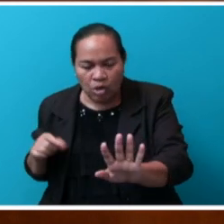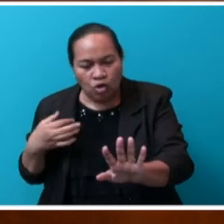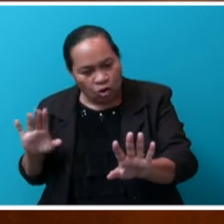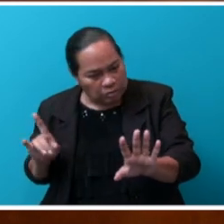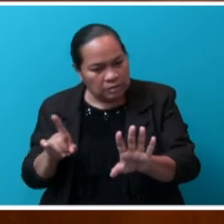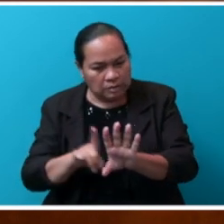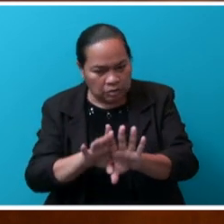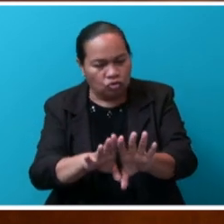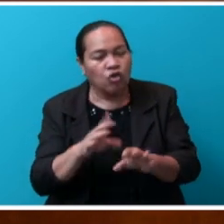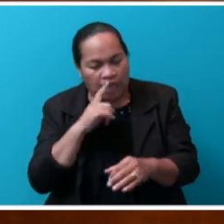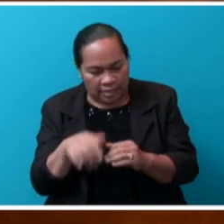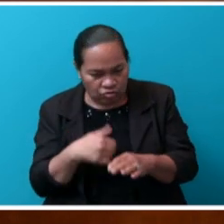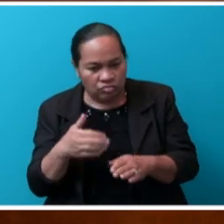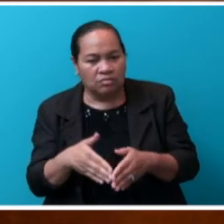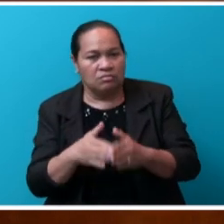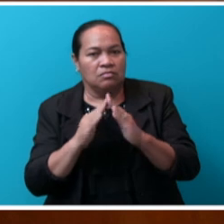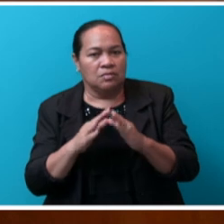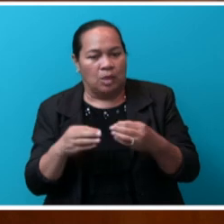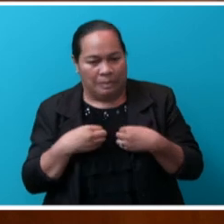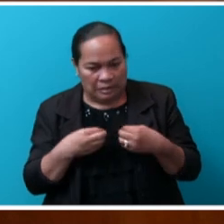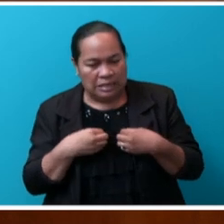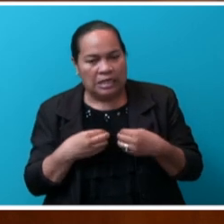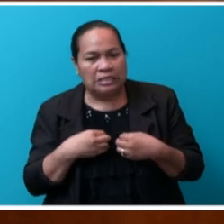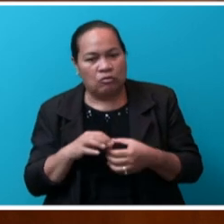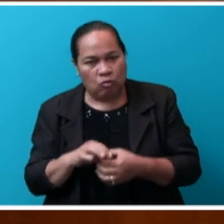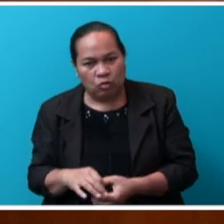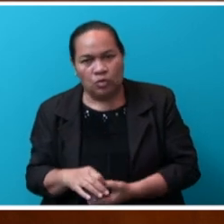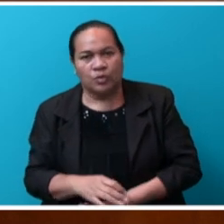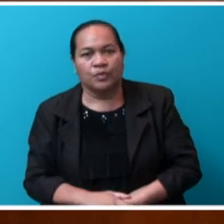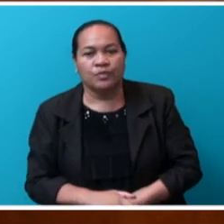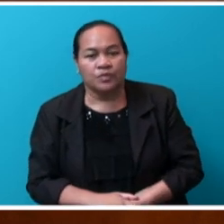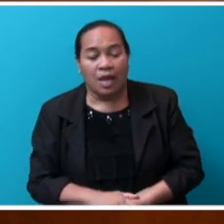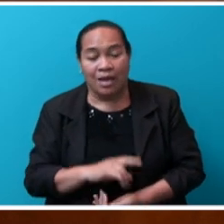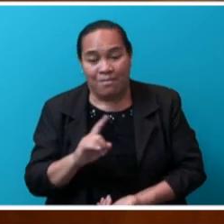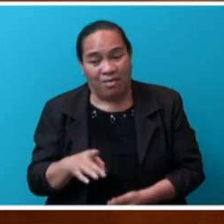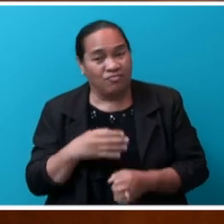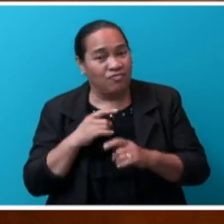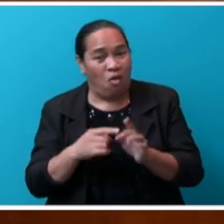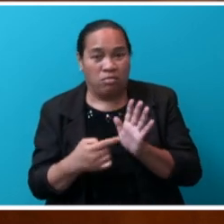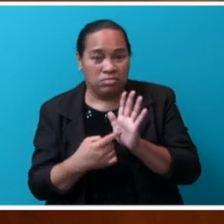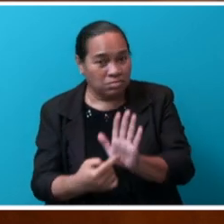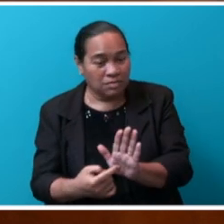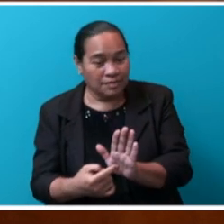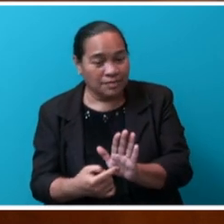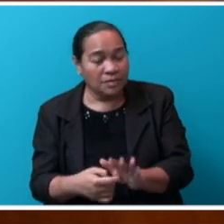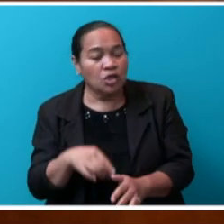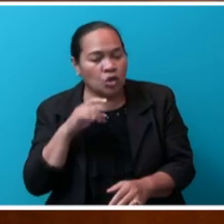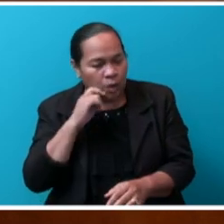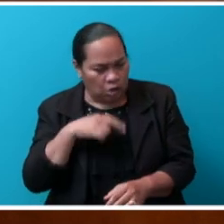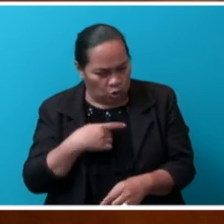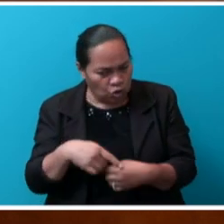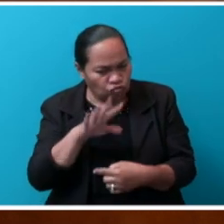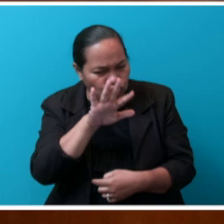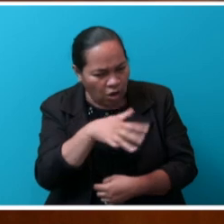or partnership business structures. Likewise, through our cooperative department, we continue to champion